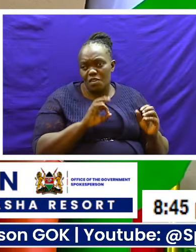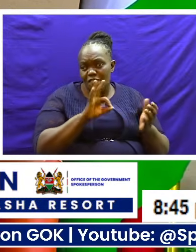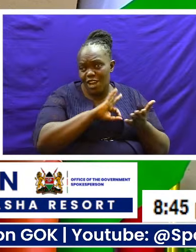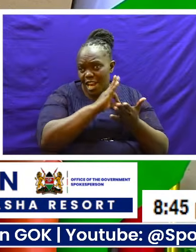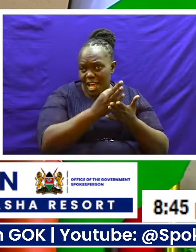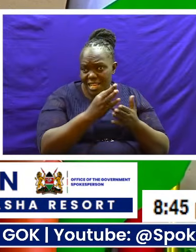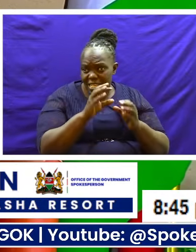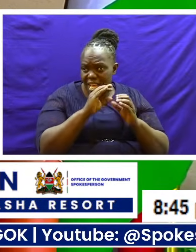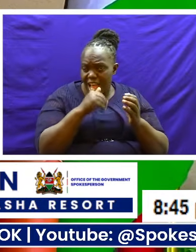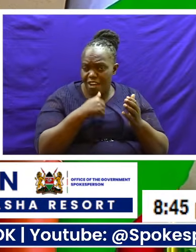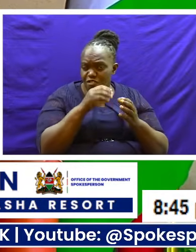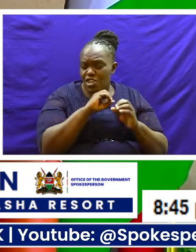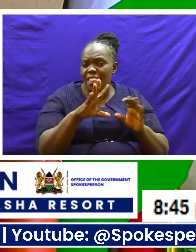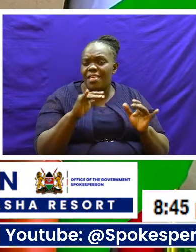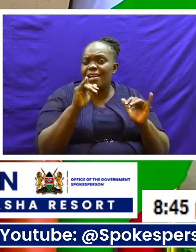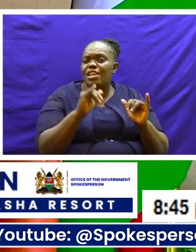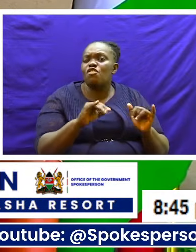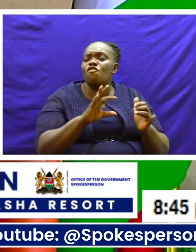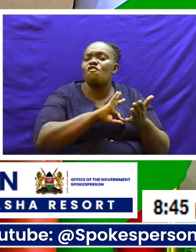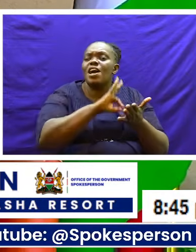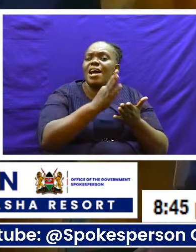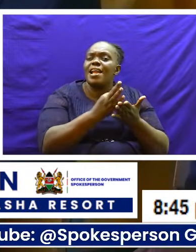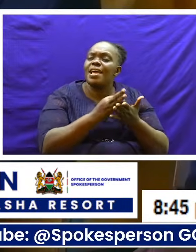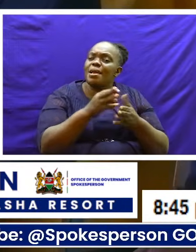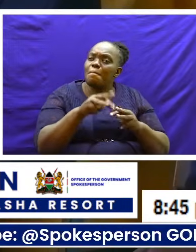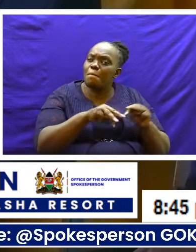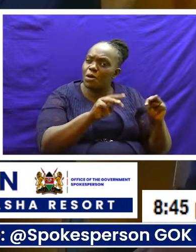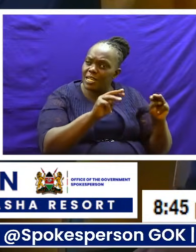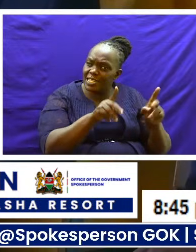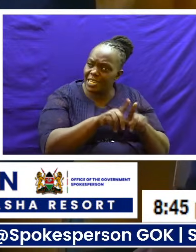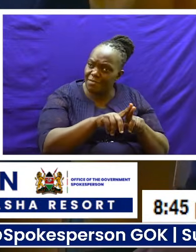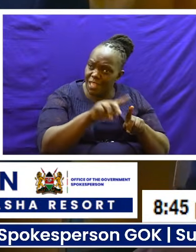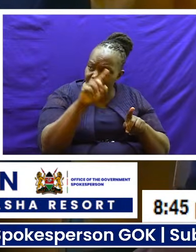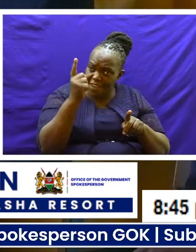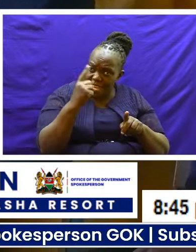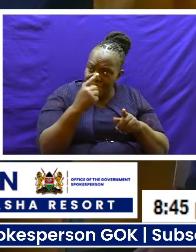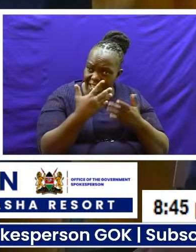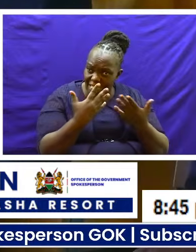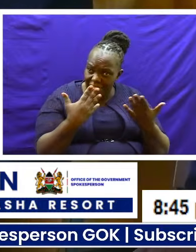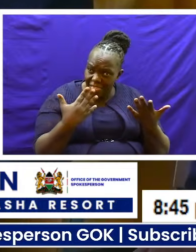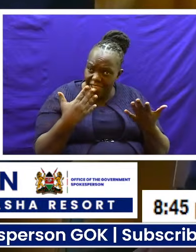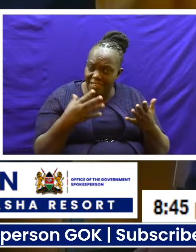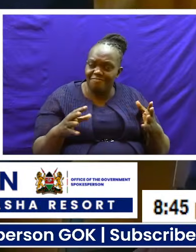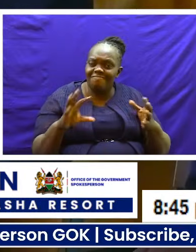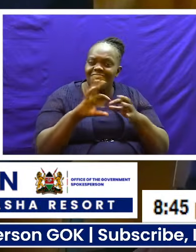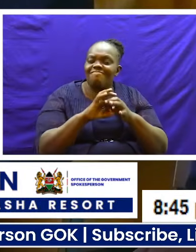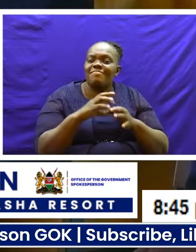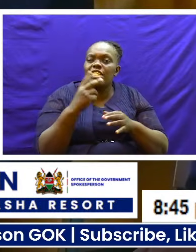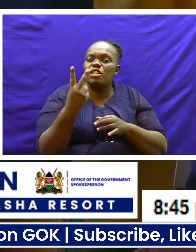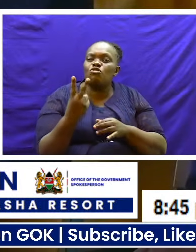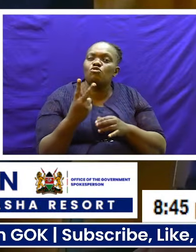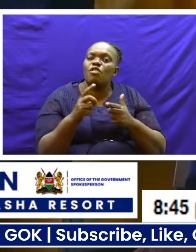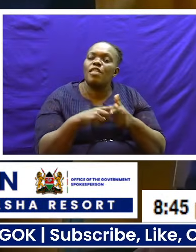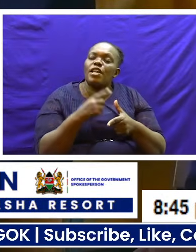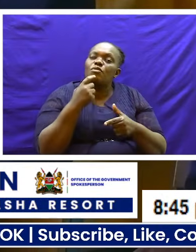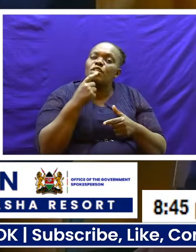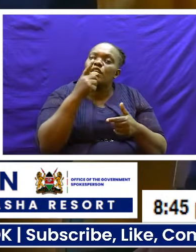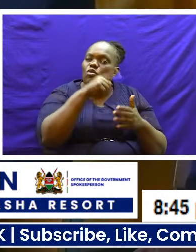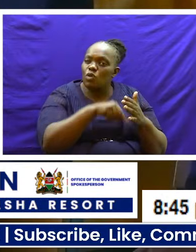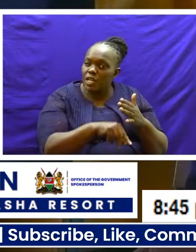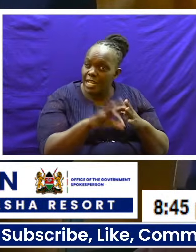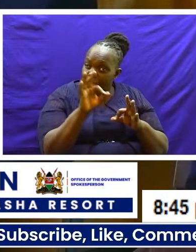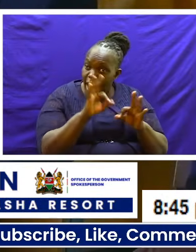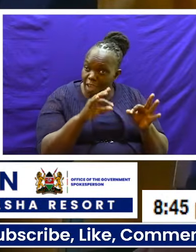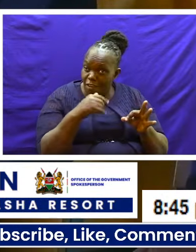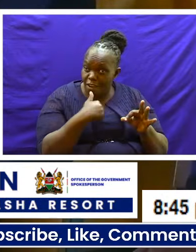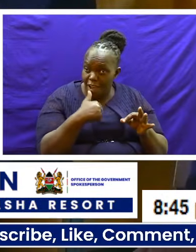finances. With the new funding model, Spox, the first thing that we did was to delink the two. And we said, if you